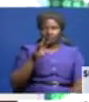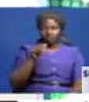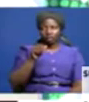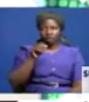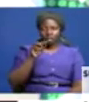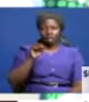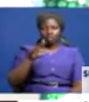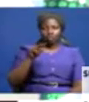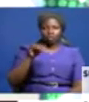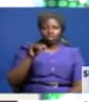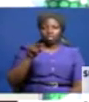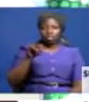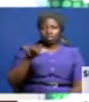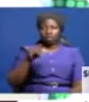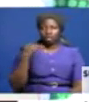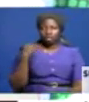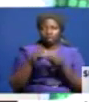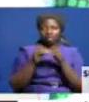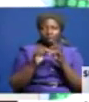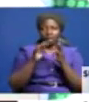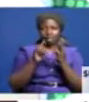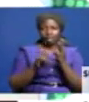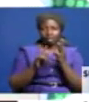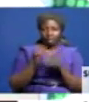DAP party, coming distant third with